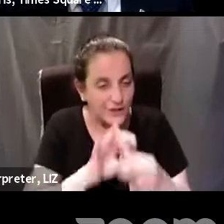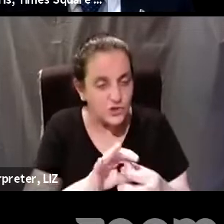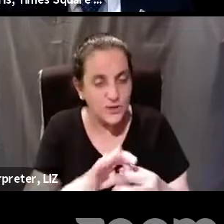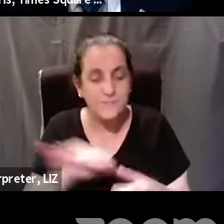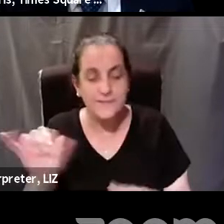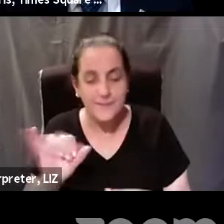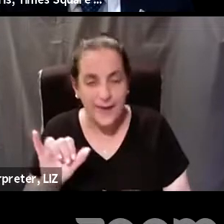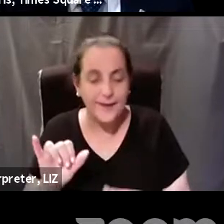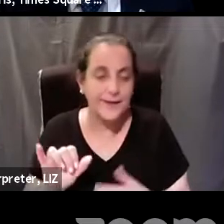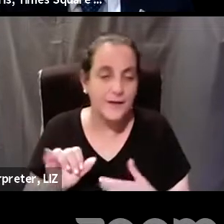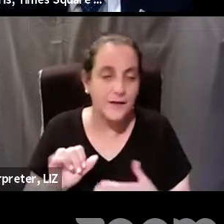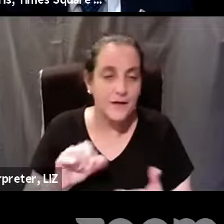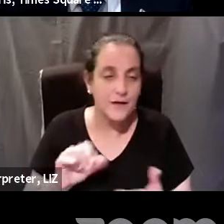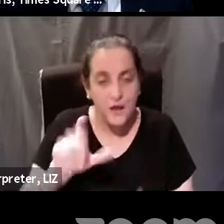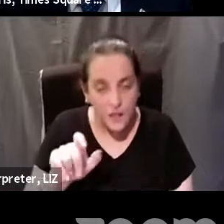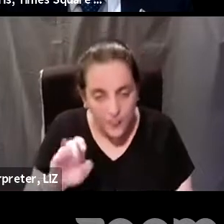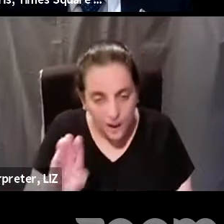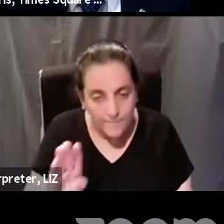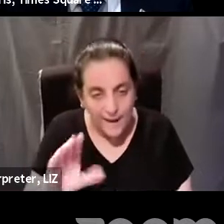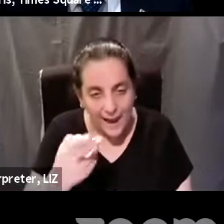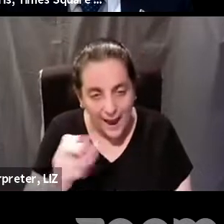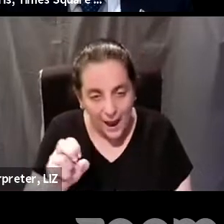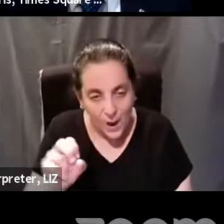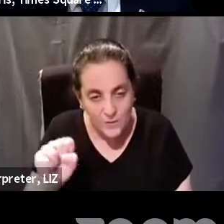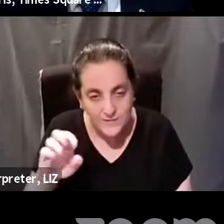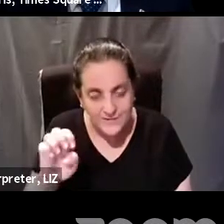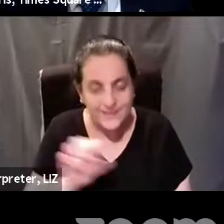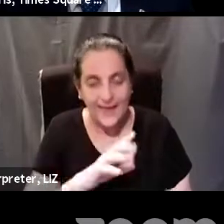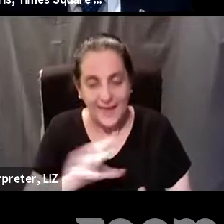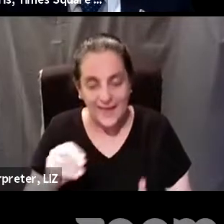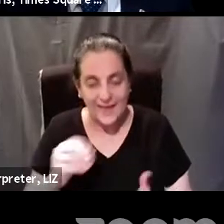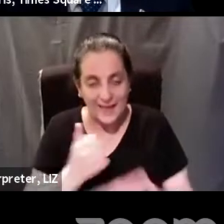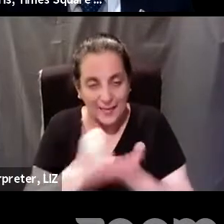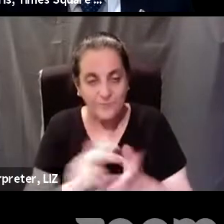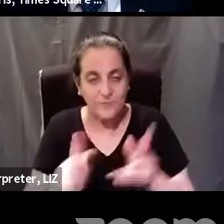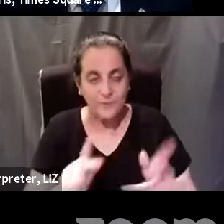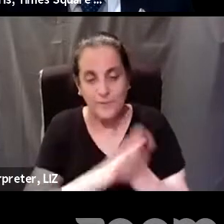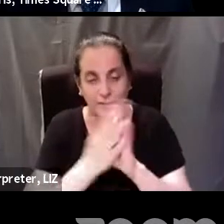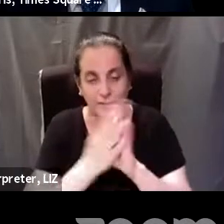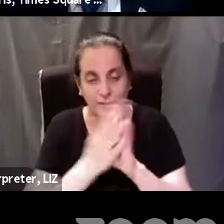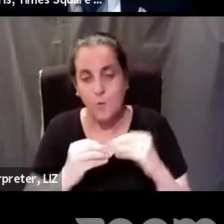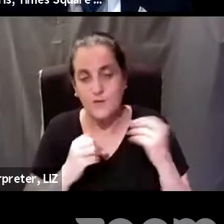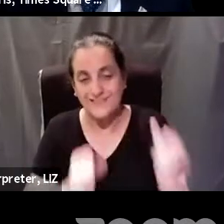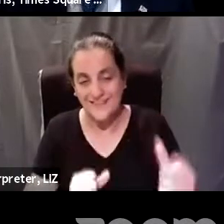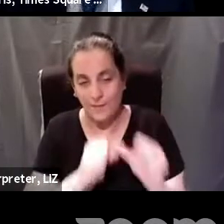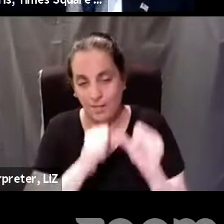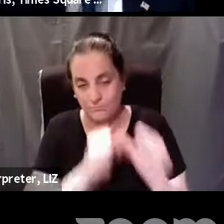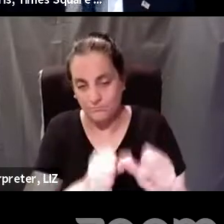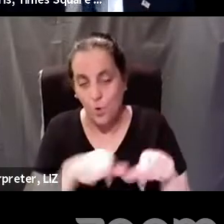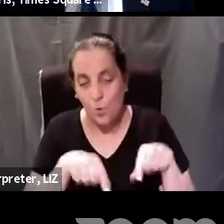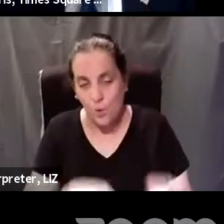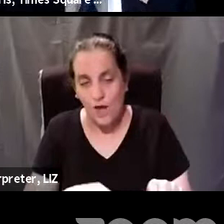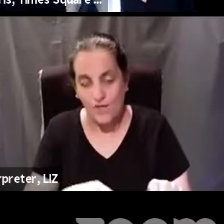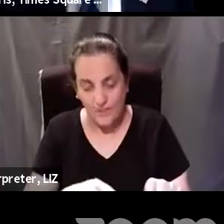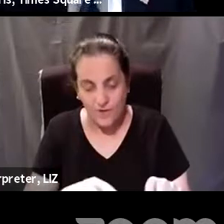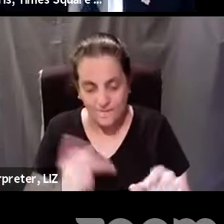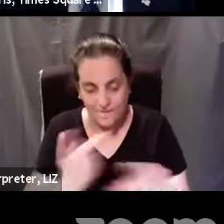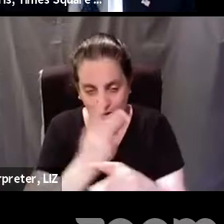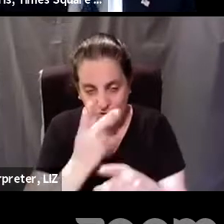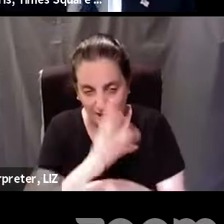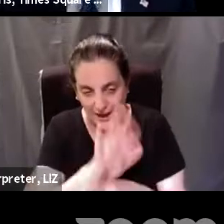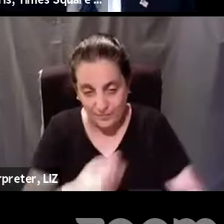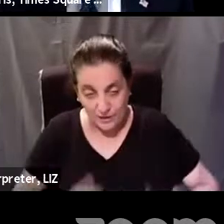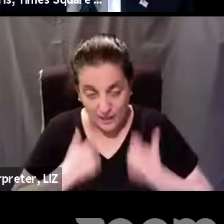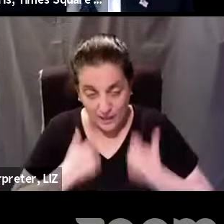programs like, you know, clubhouses that will help them get stable while they get their lives together is something, you know, he's clearly said that